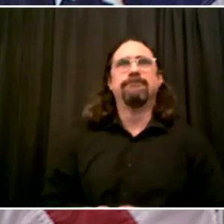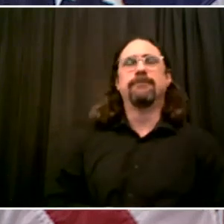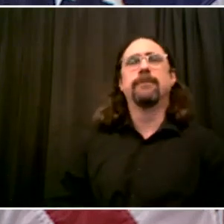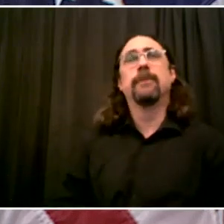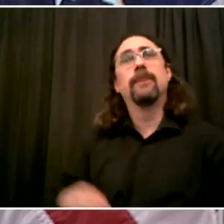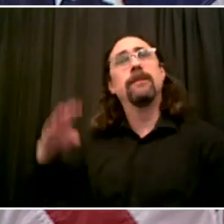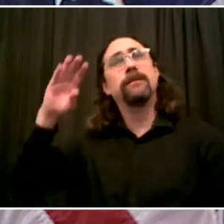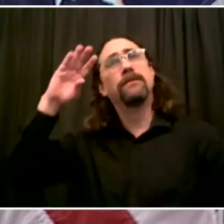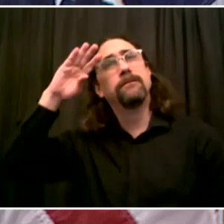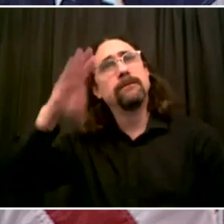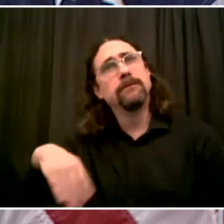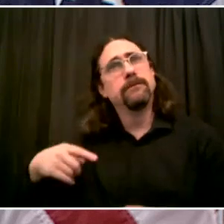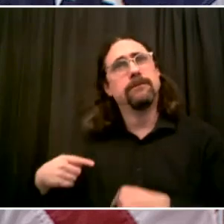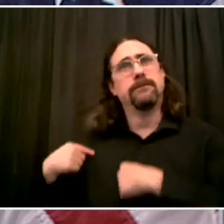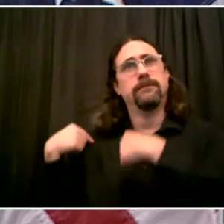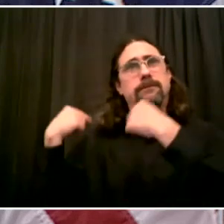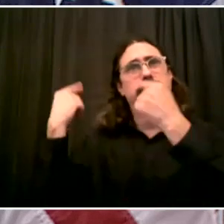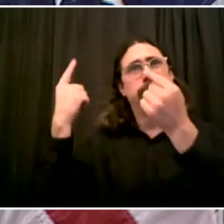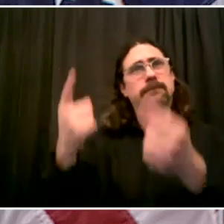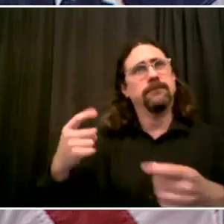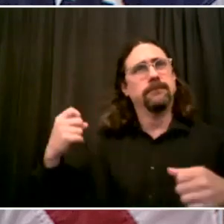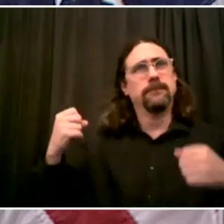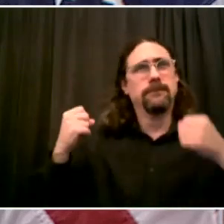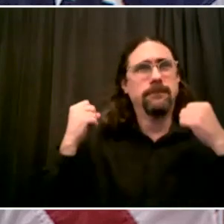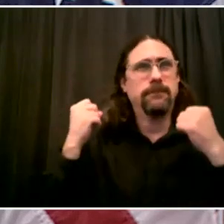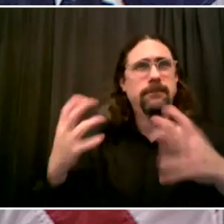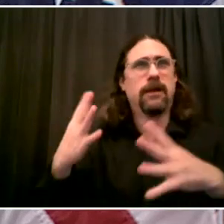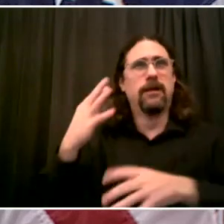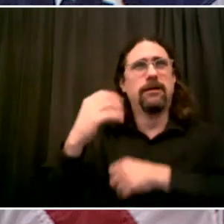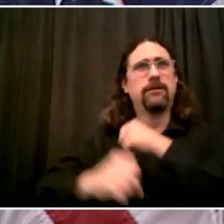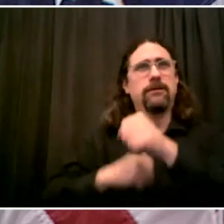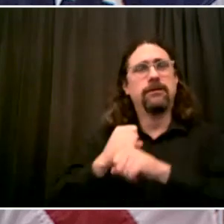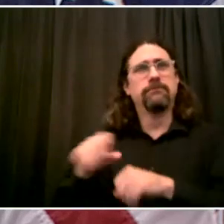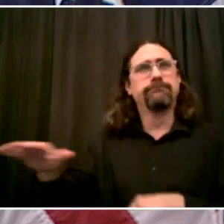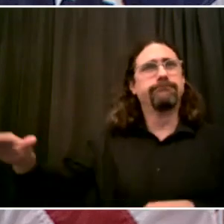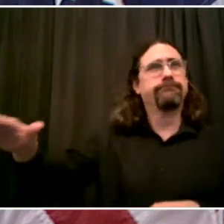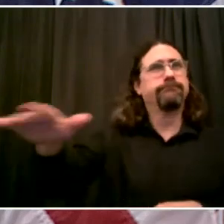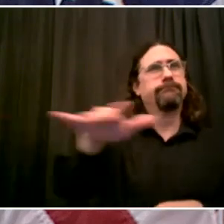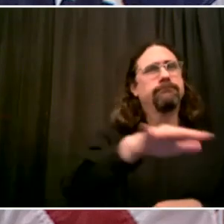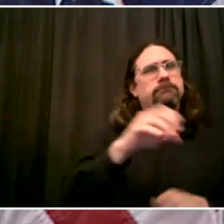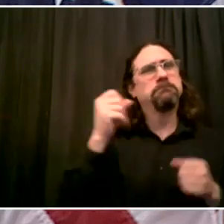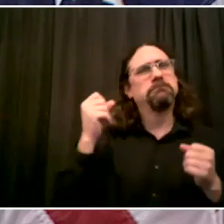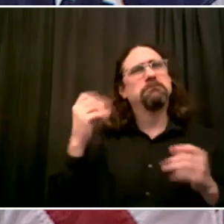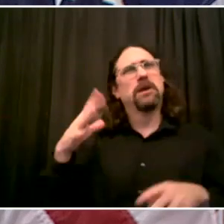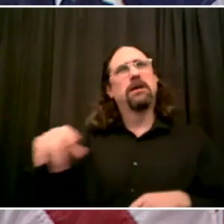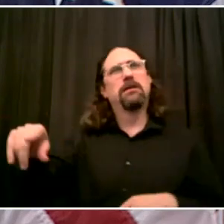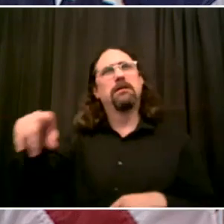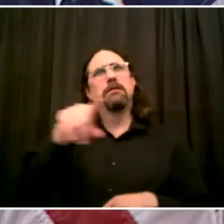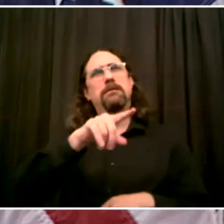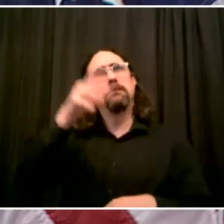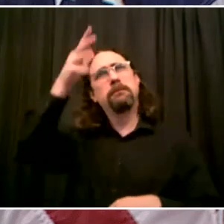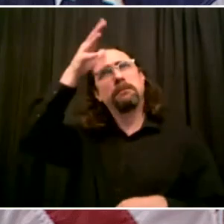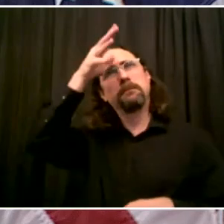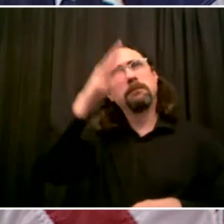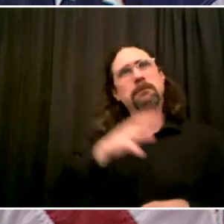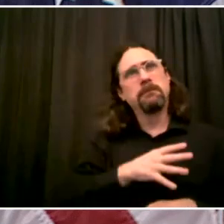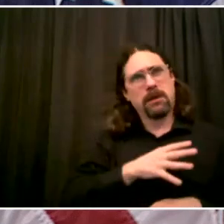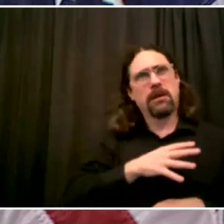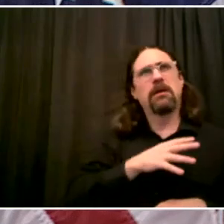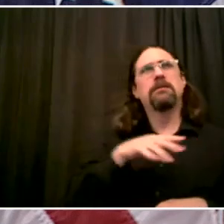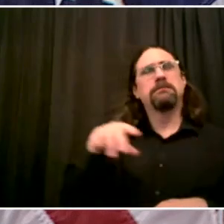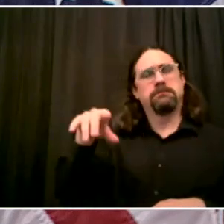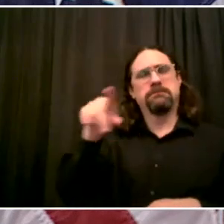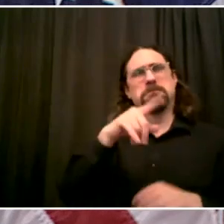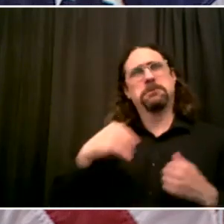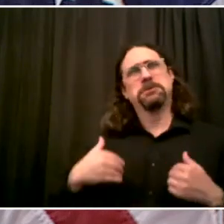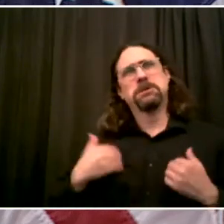time. Stop and frisk was a horrible stain on this city. Hundreds of thousands of young